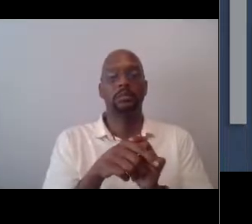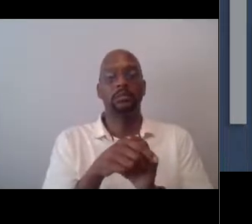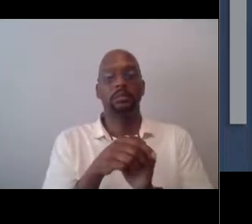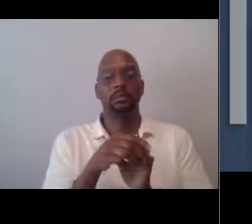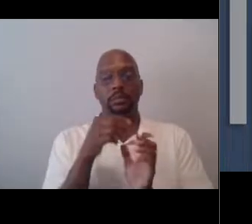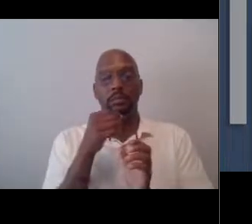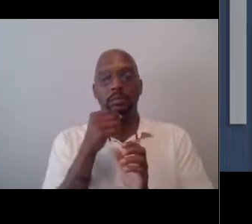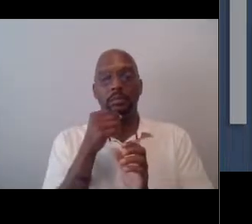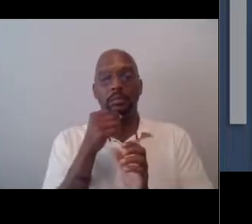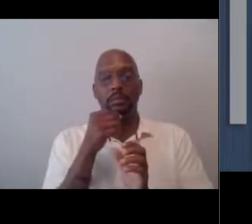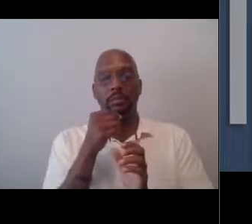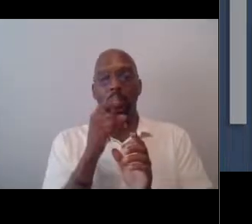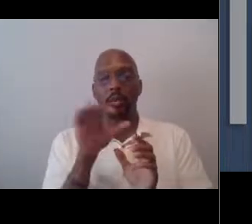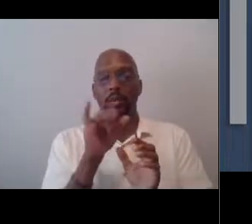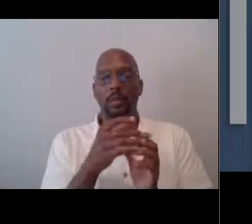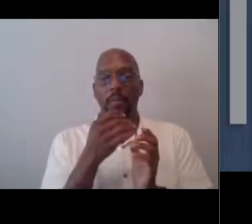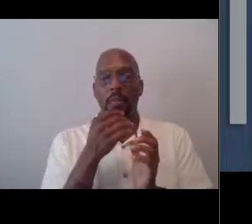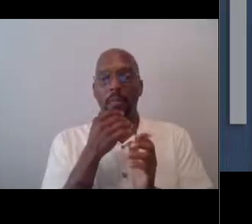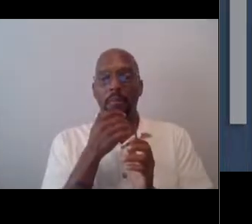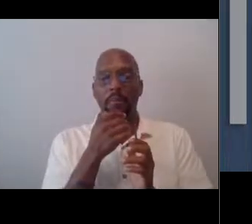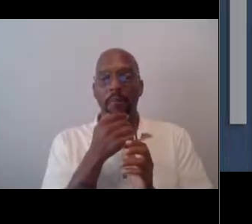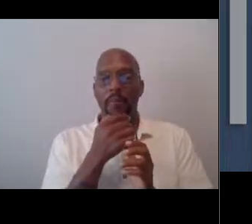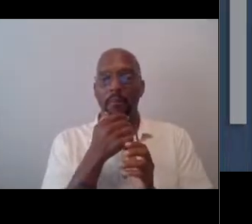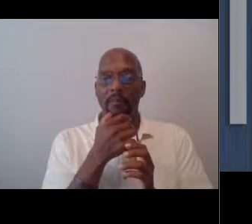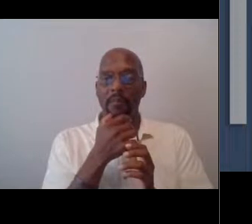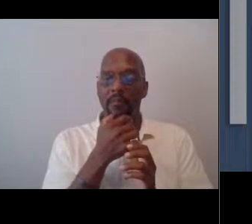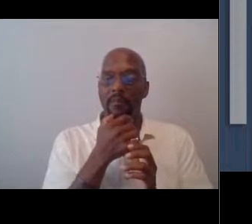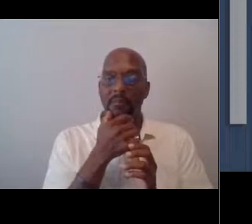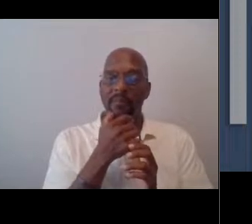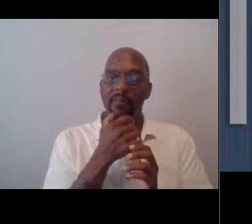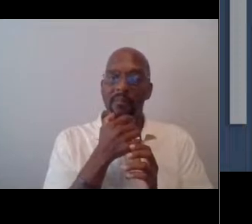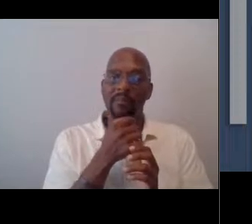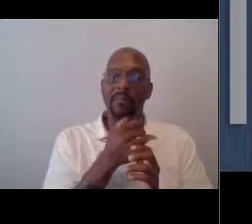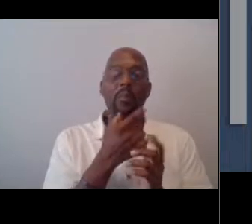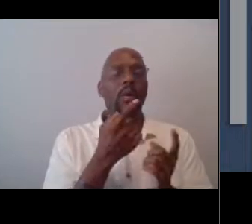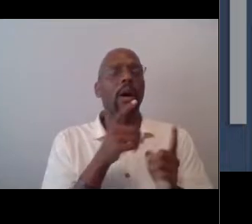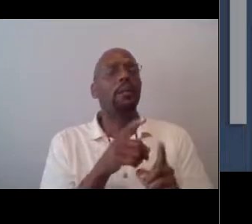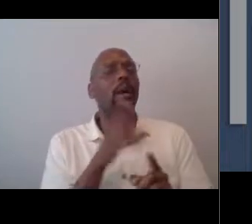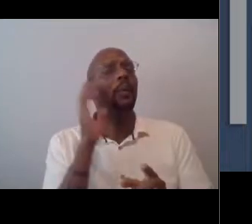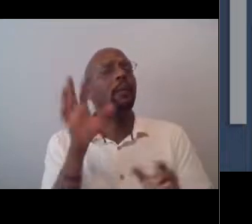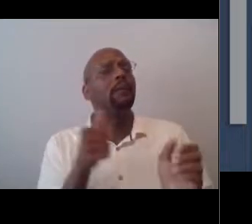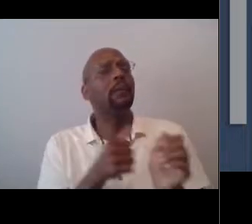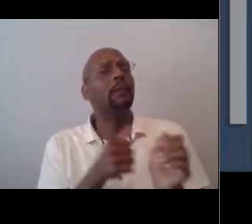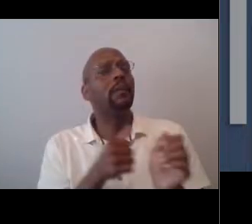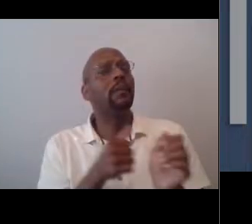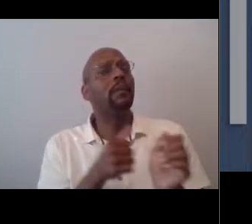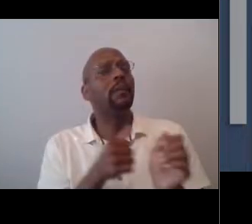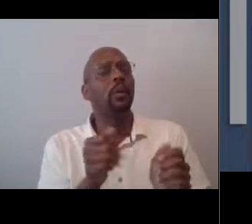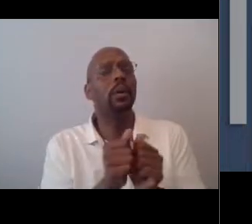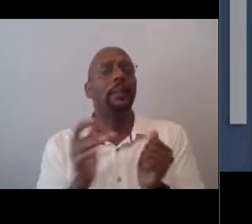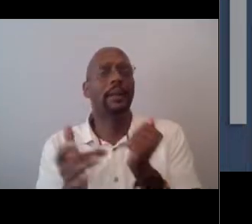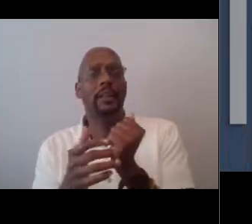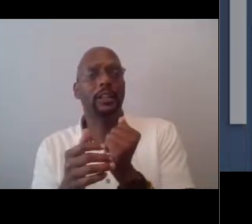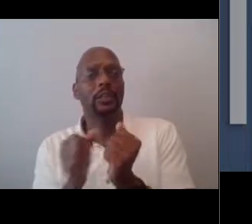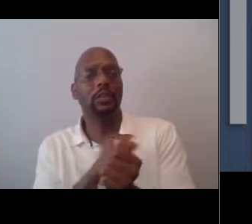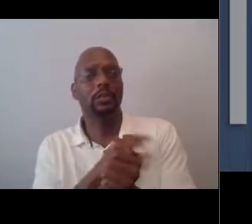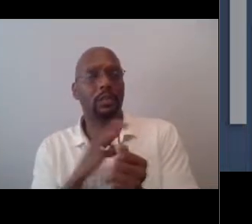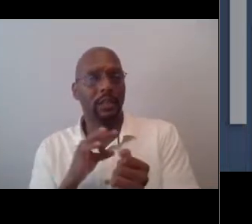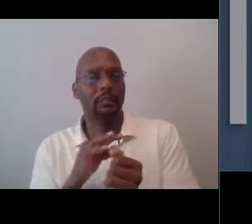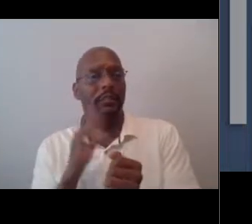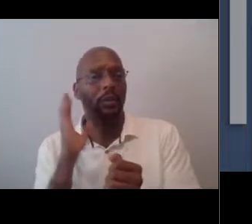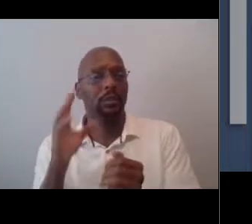who's doing it? The technical question, I will follow up with you on my technical staff who do the analysis. Fantastic. Thank